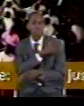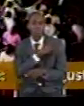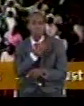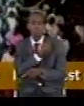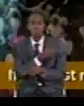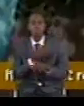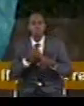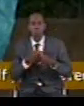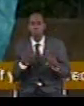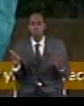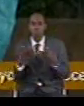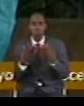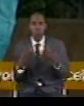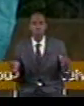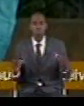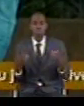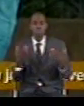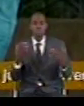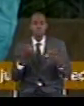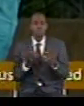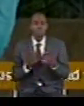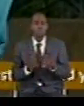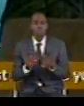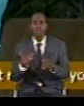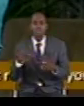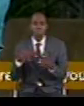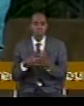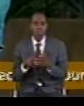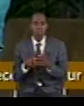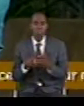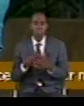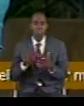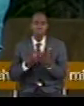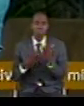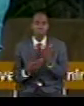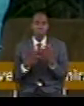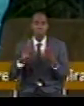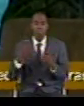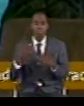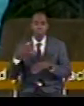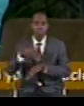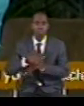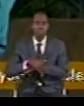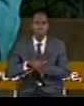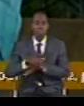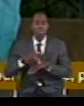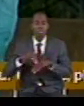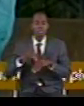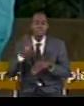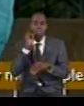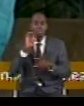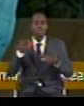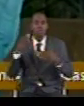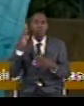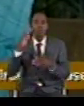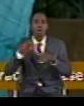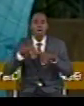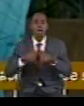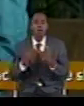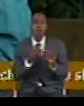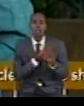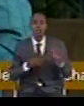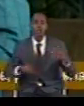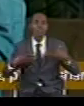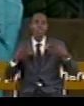crusade, the first night of the crusade, a woman was testifying of how God healed her, and she